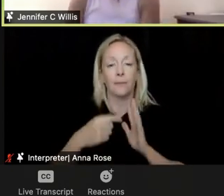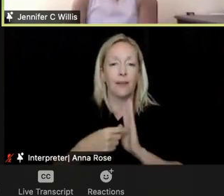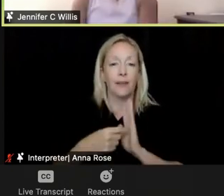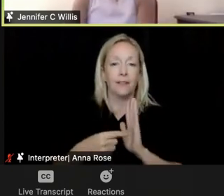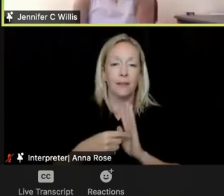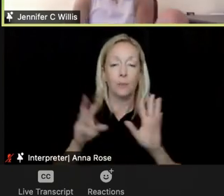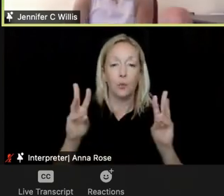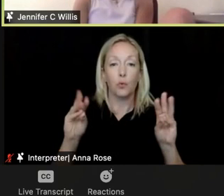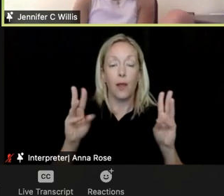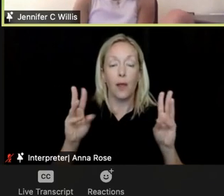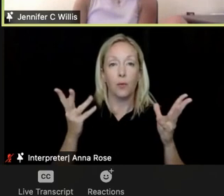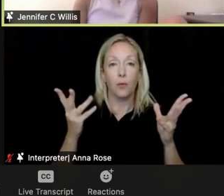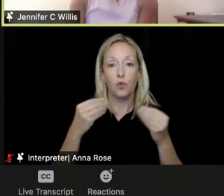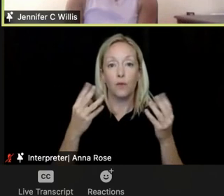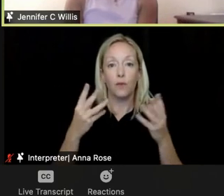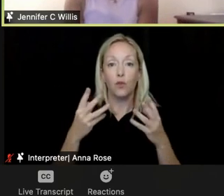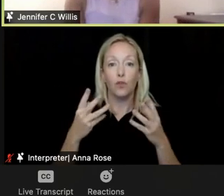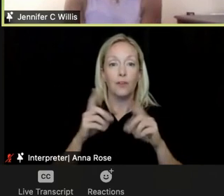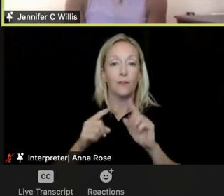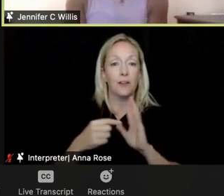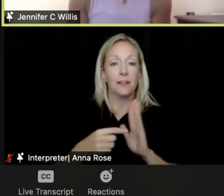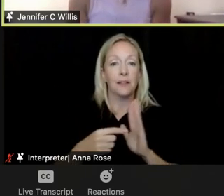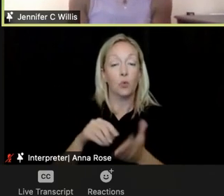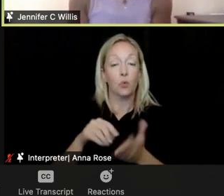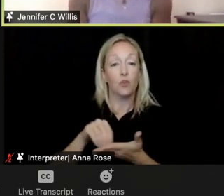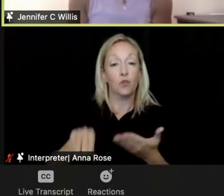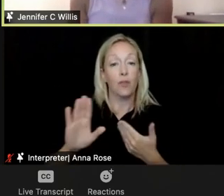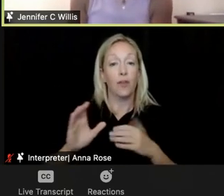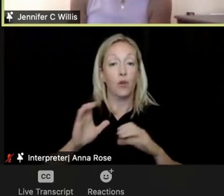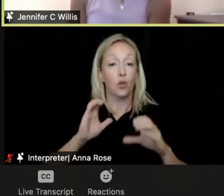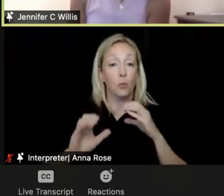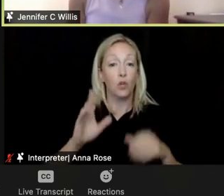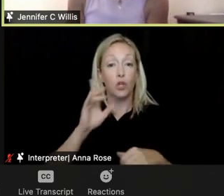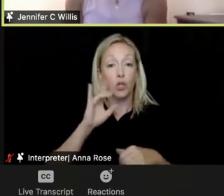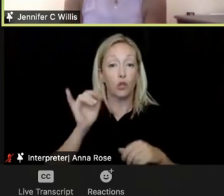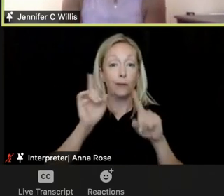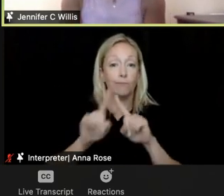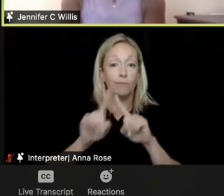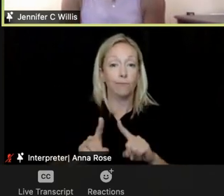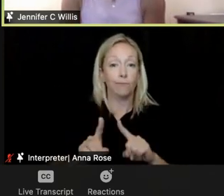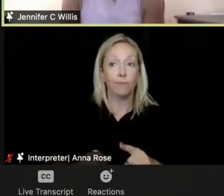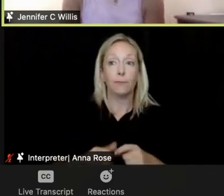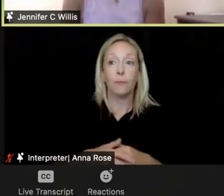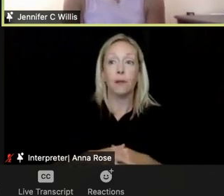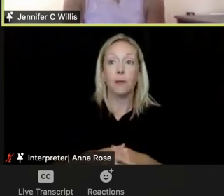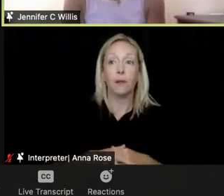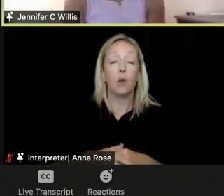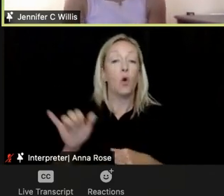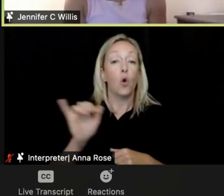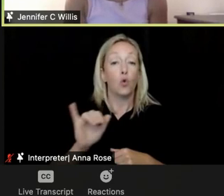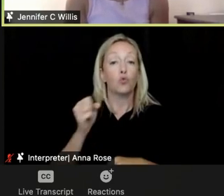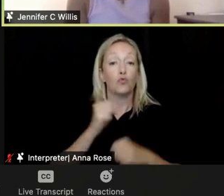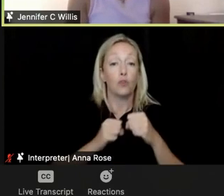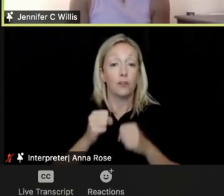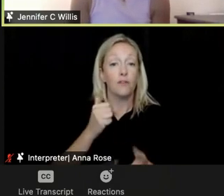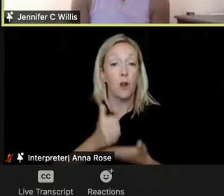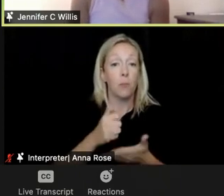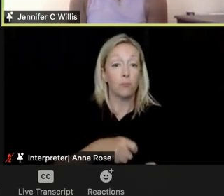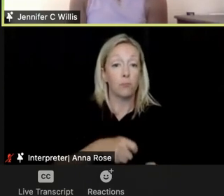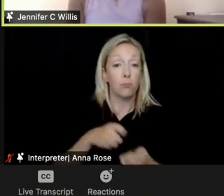of things that you might see from a student in ways that they are communicating and some strategies for helping them progress to the next level.